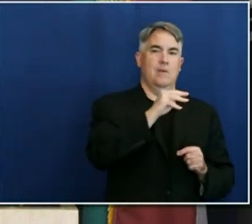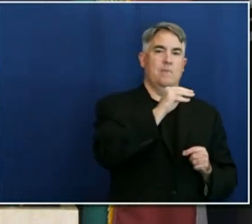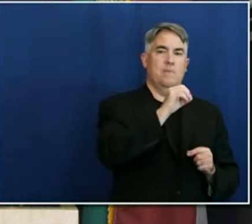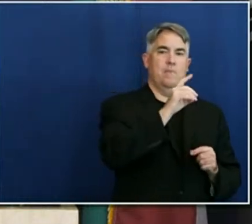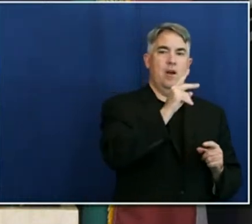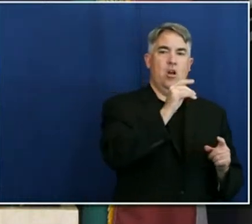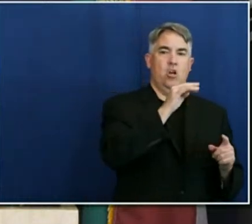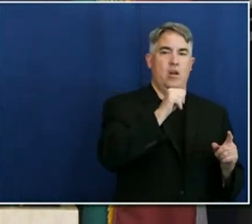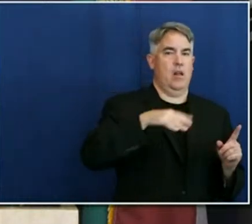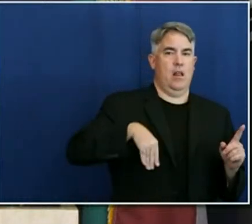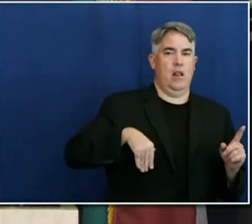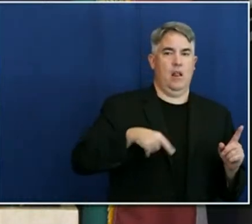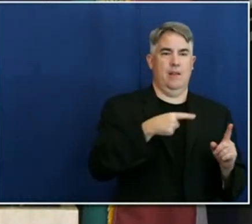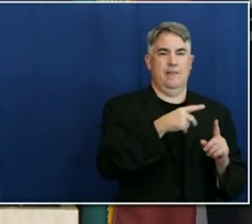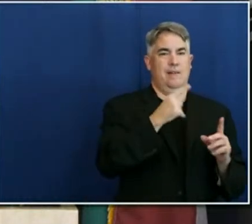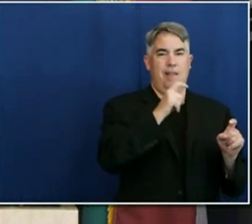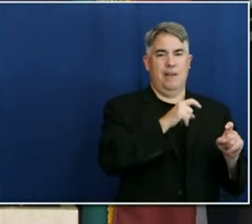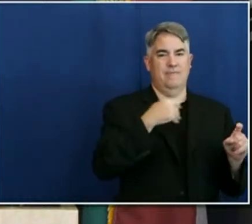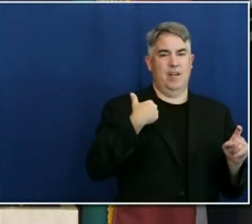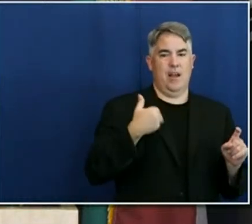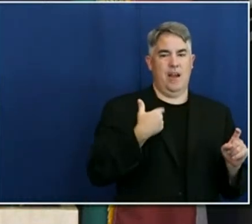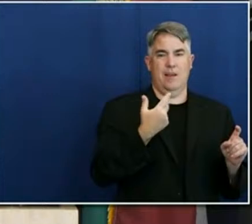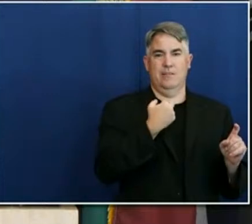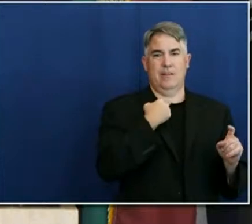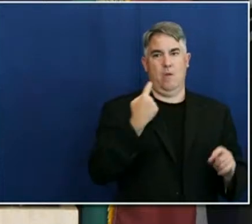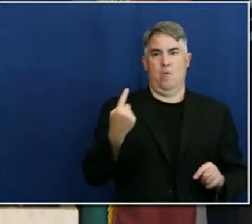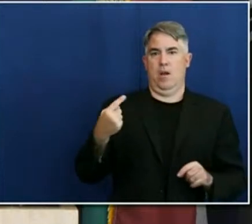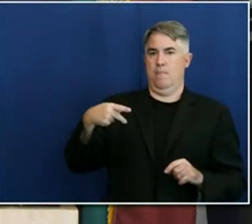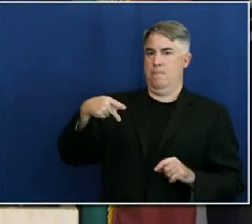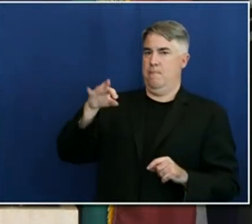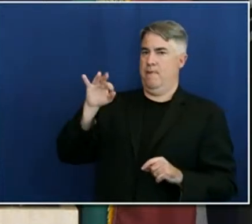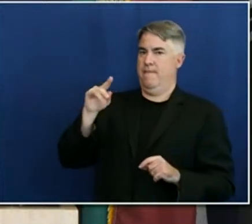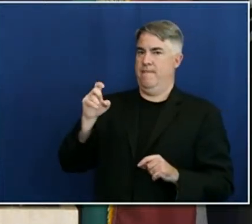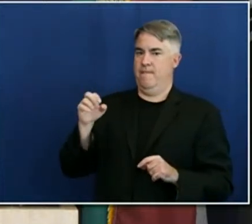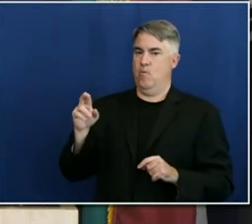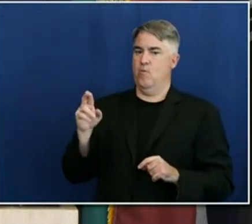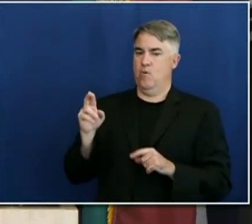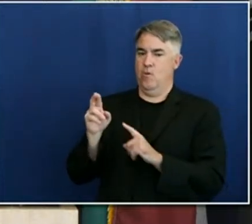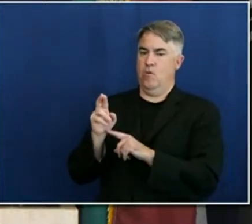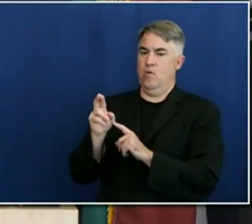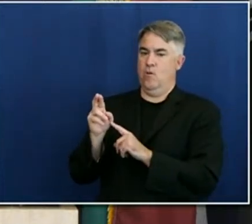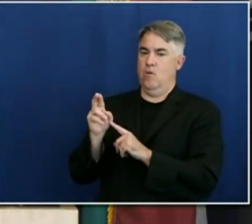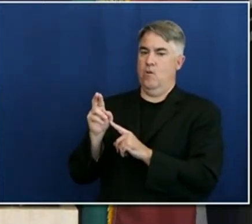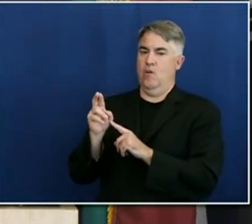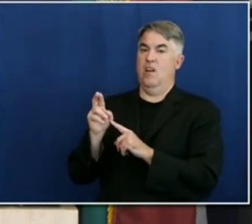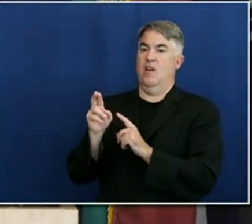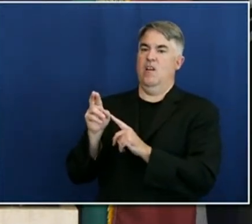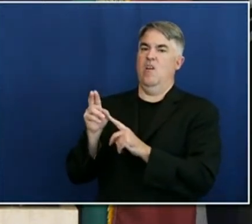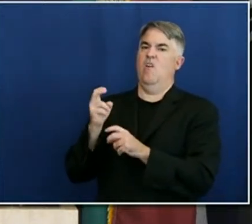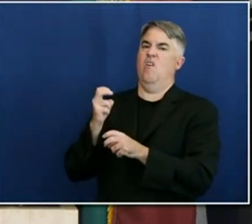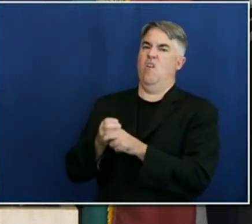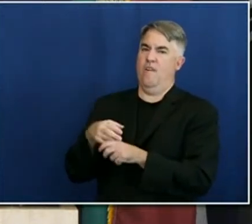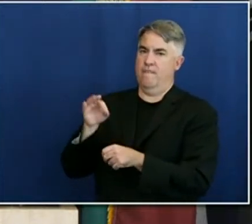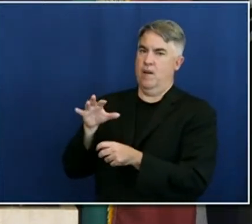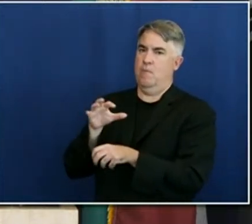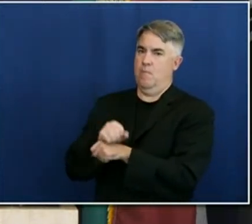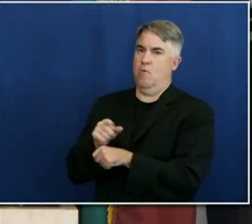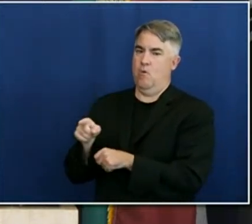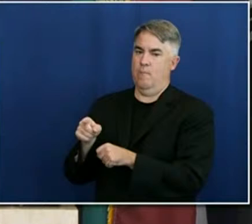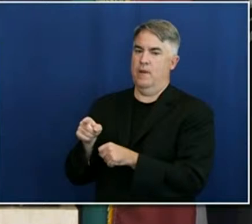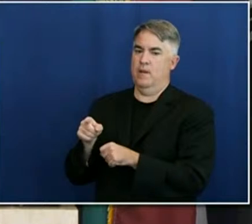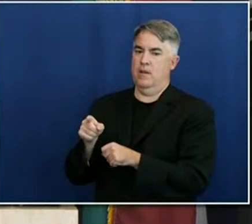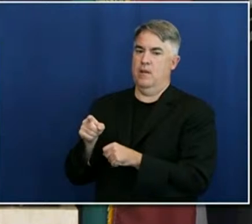of schedule for that age group. And it's been really hard to get an appointment. You know, it's important. It was not that long ago we opened it up to